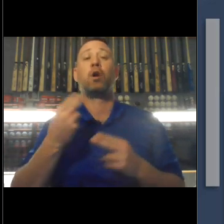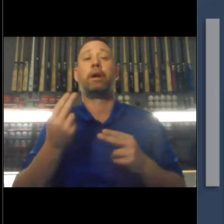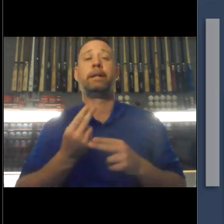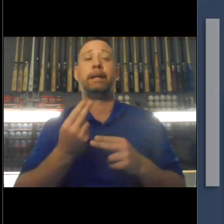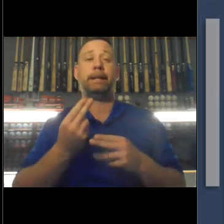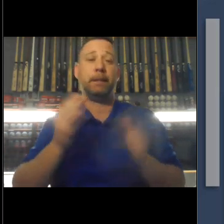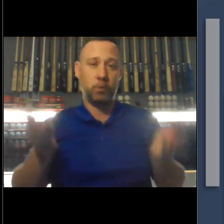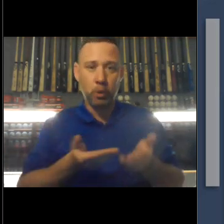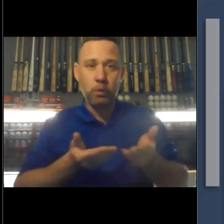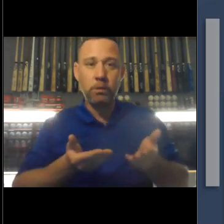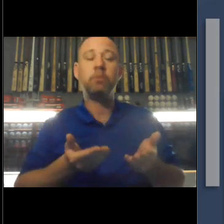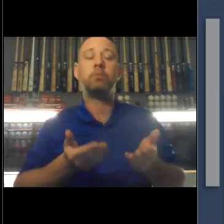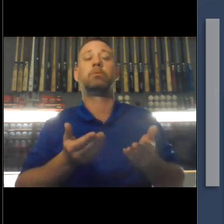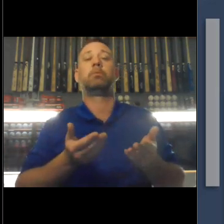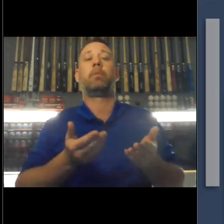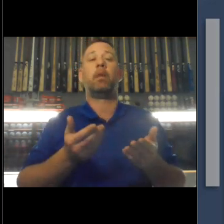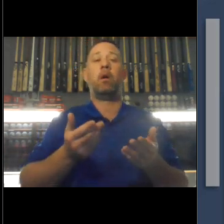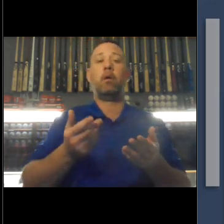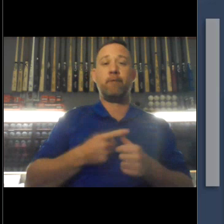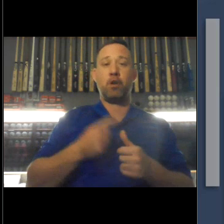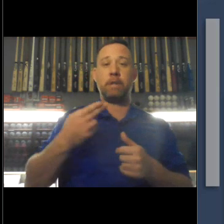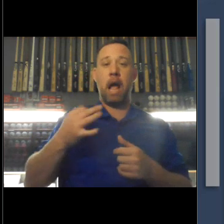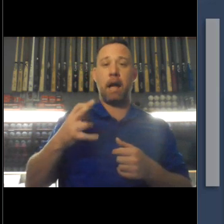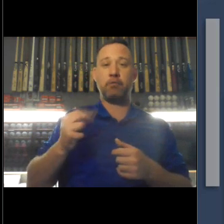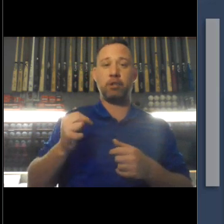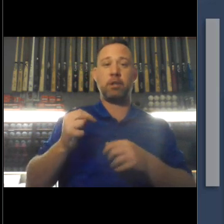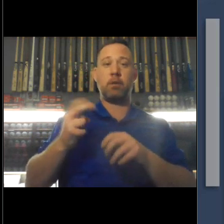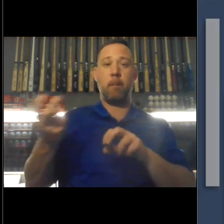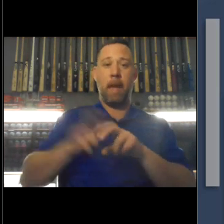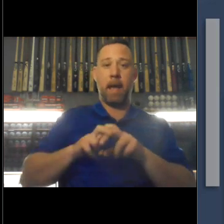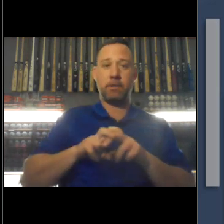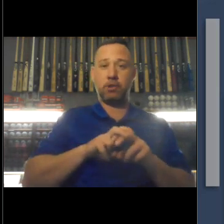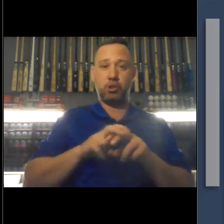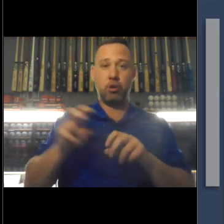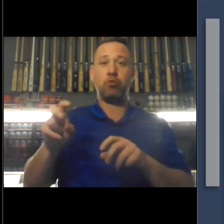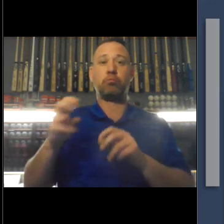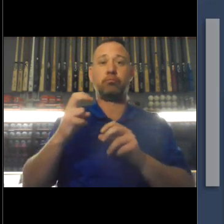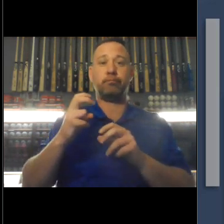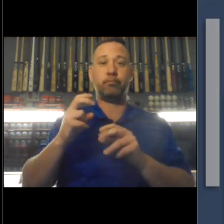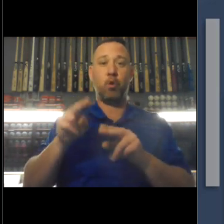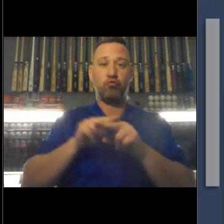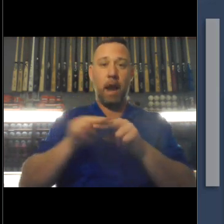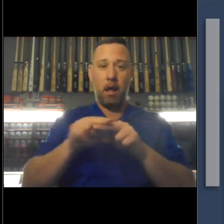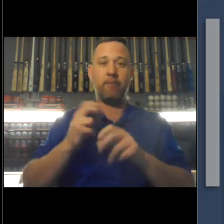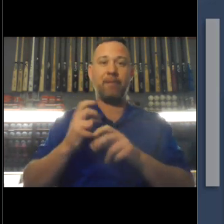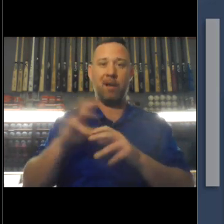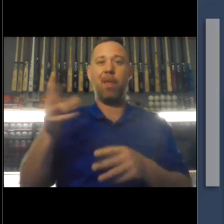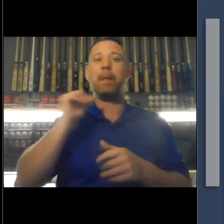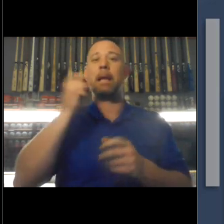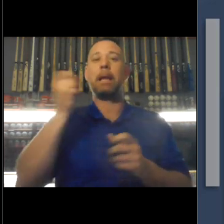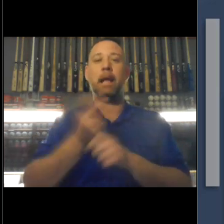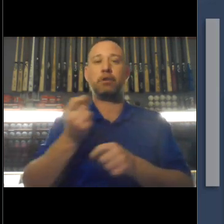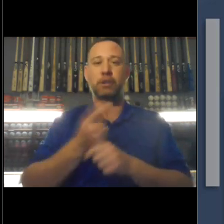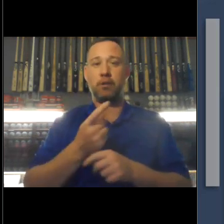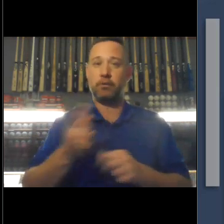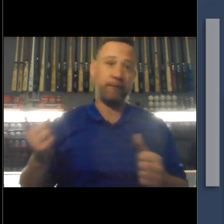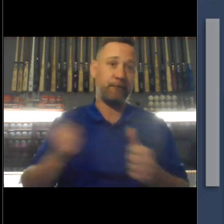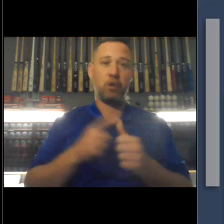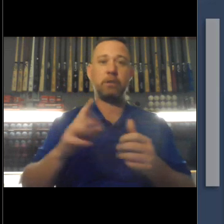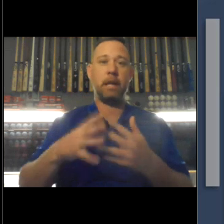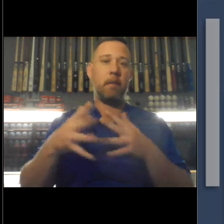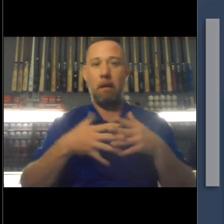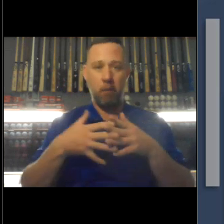hydrogen passenger rail vehicle that'll actually be in San Bernardino County next year. It's a first in North America. So we're piloting that